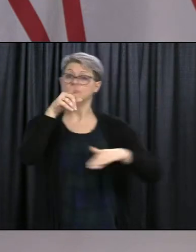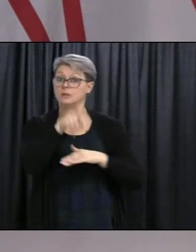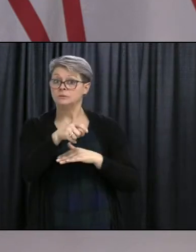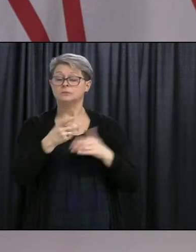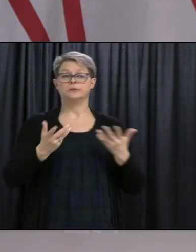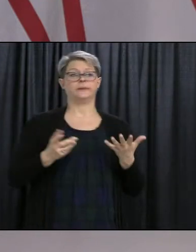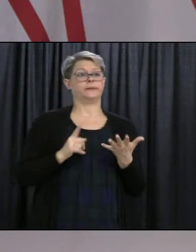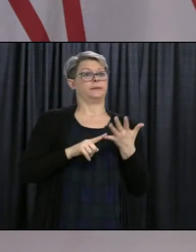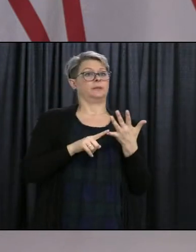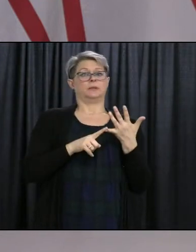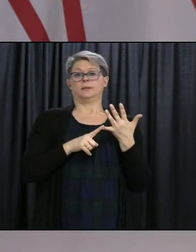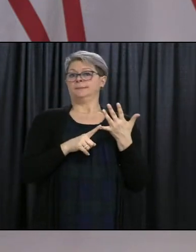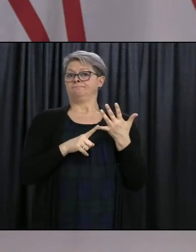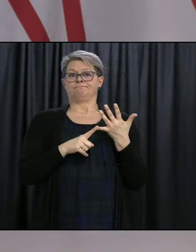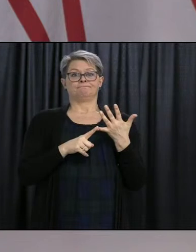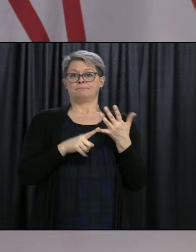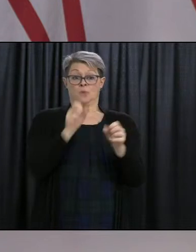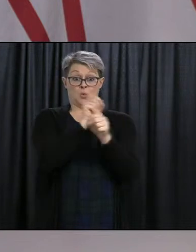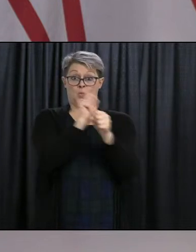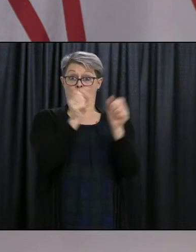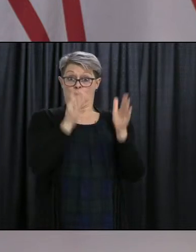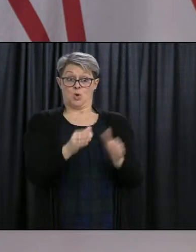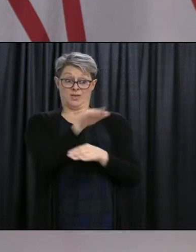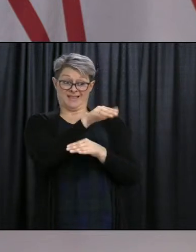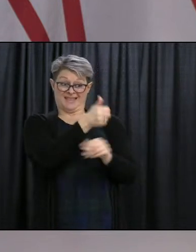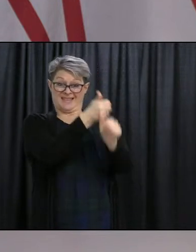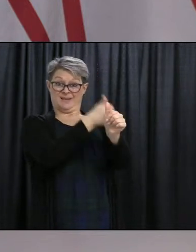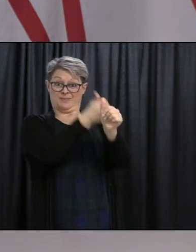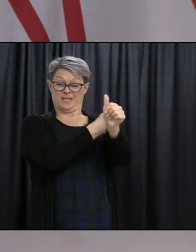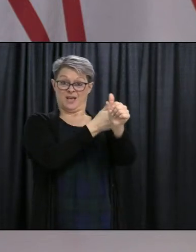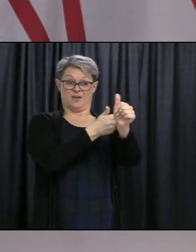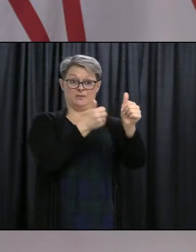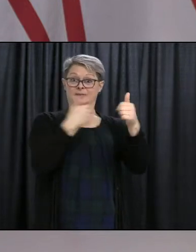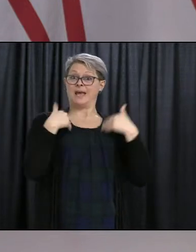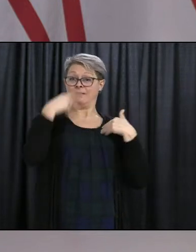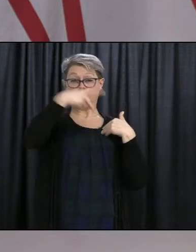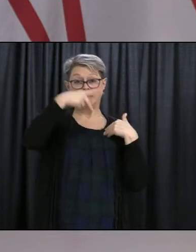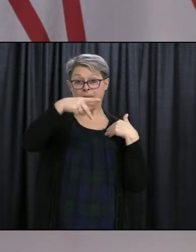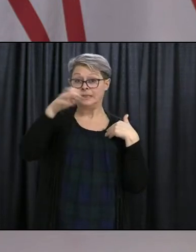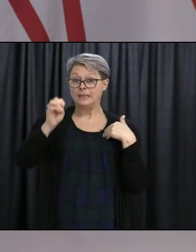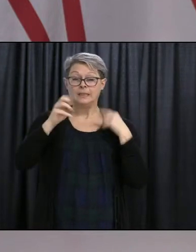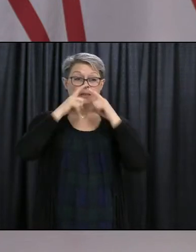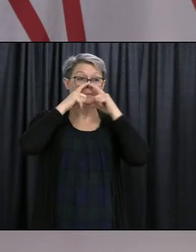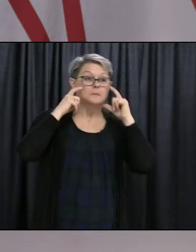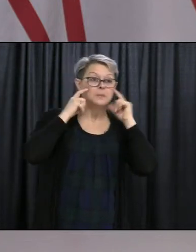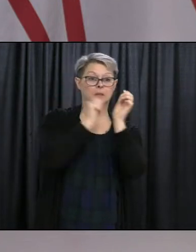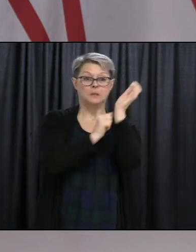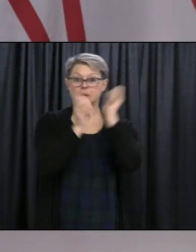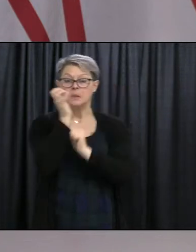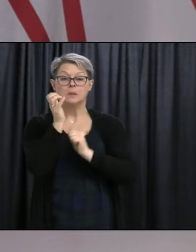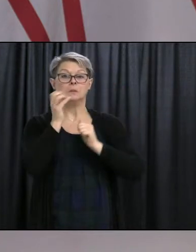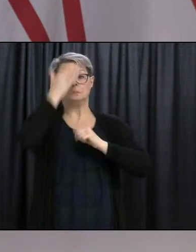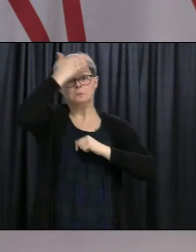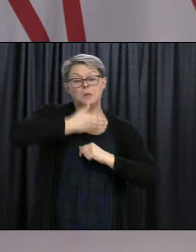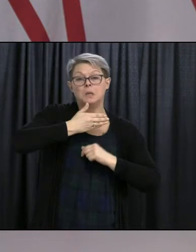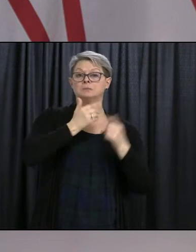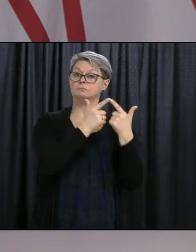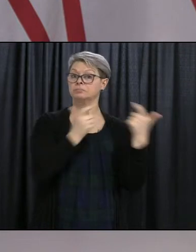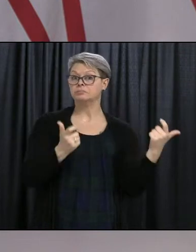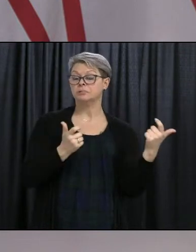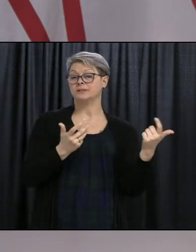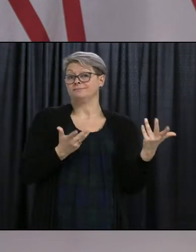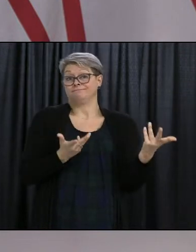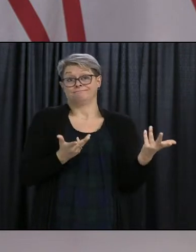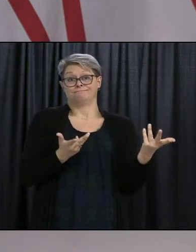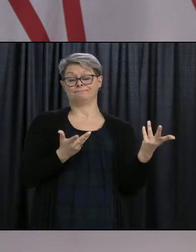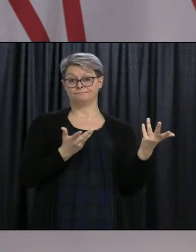that the poll workers are protected with personal protective equipment. Those are the